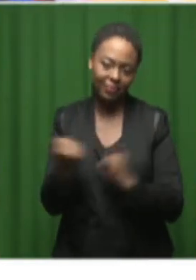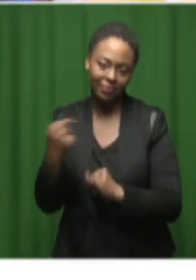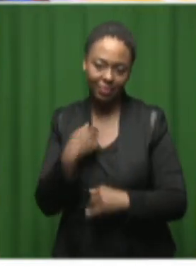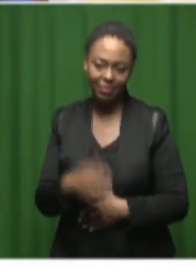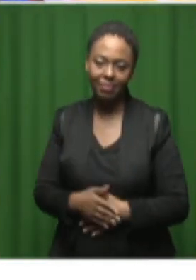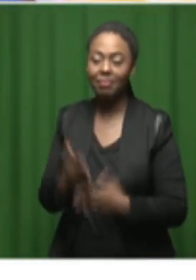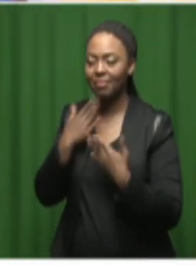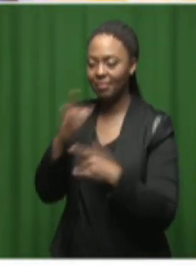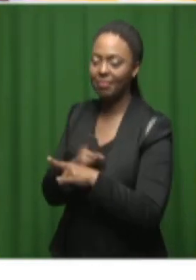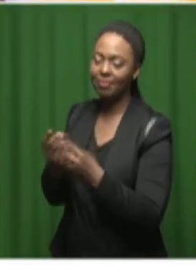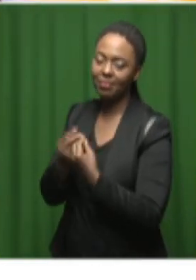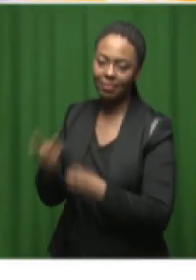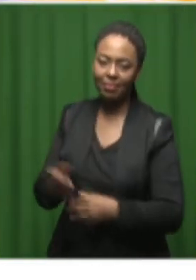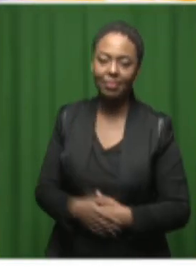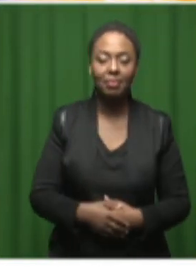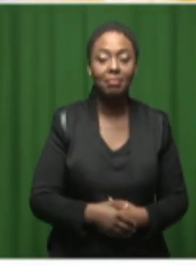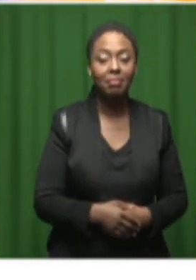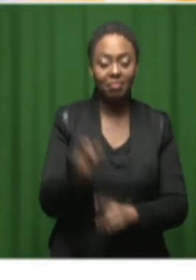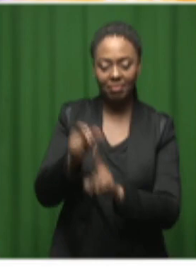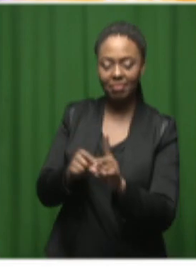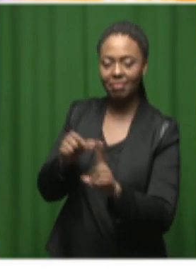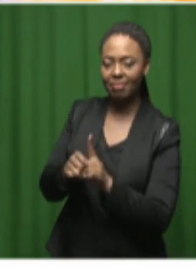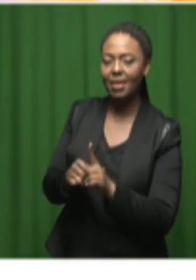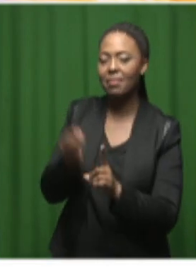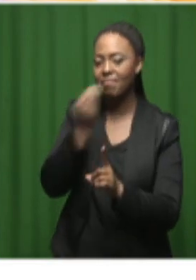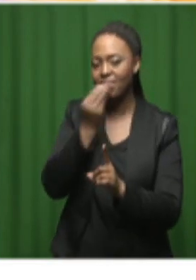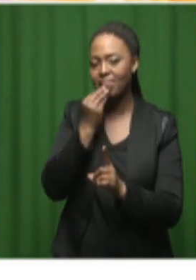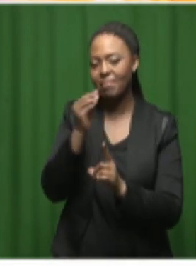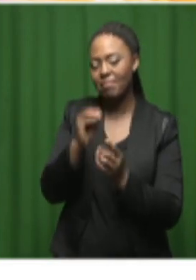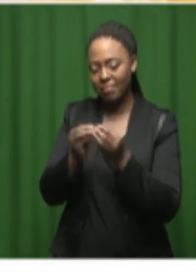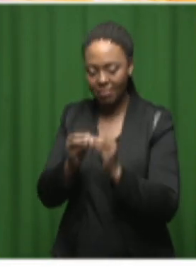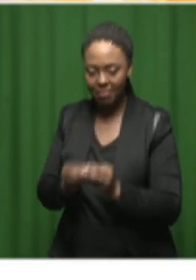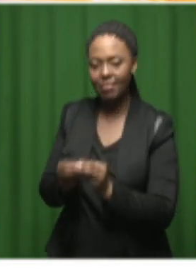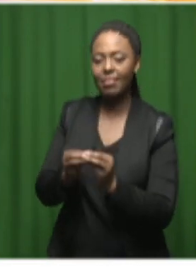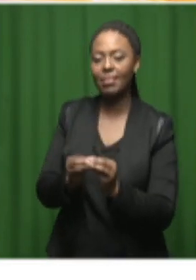cook, recipe developer and food stylist Linda Ramoupi, and she's been speaking to us about a culinary journey.